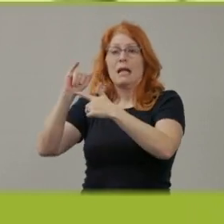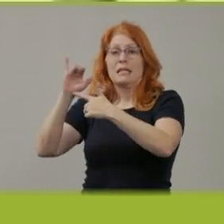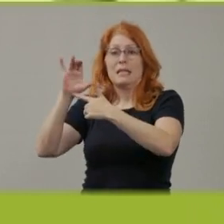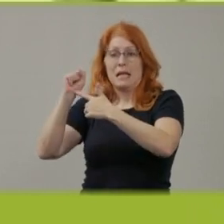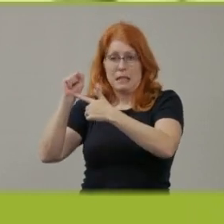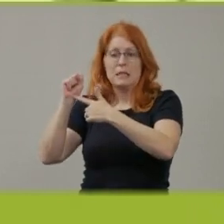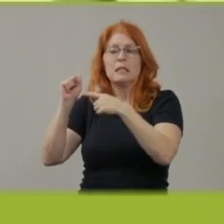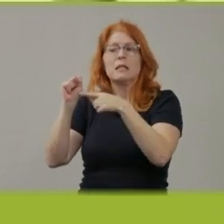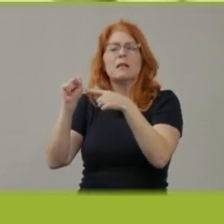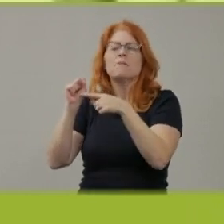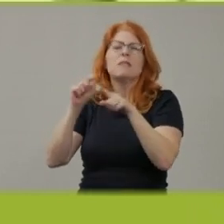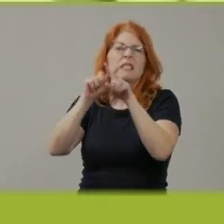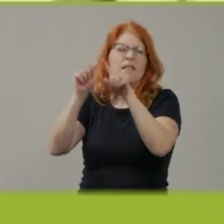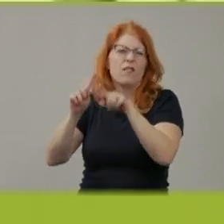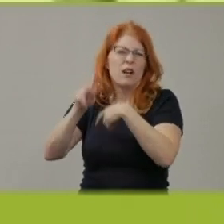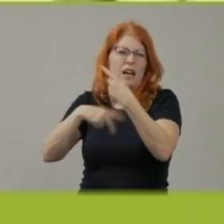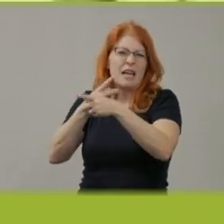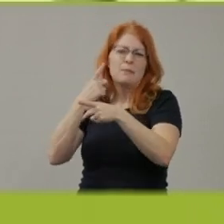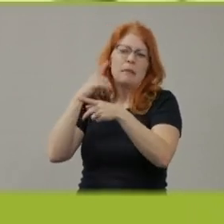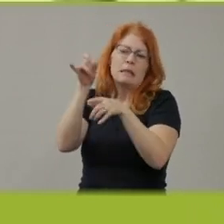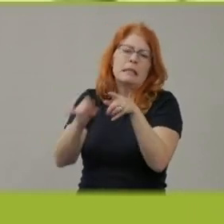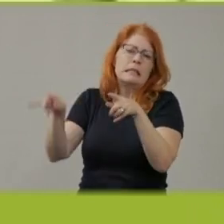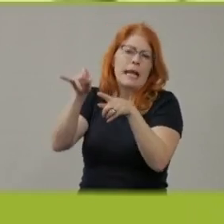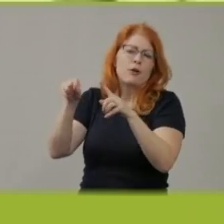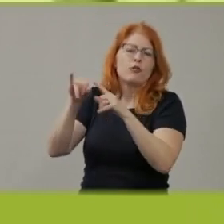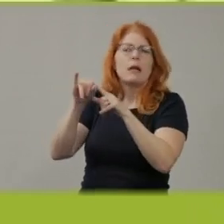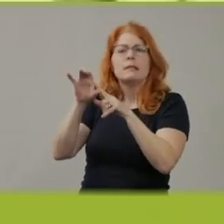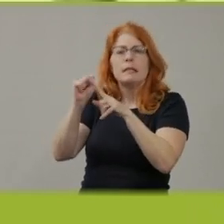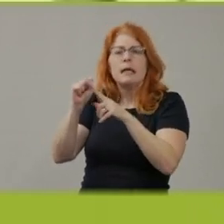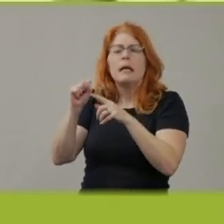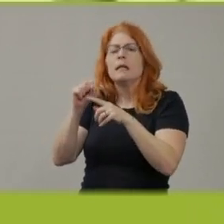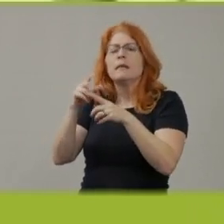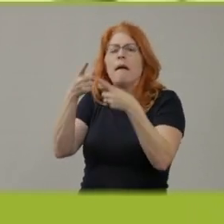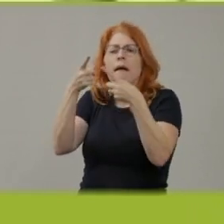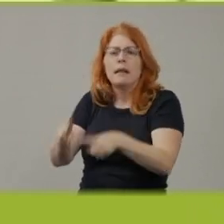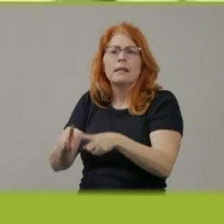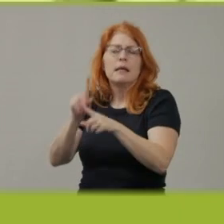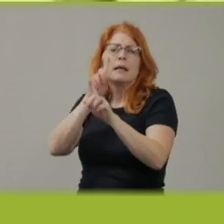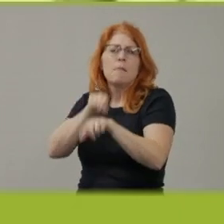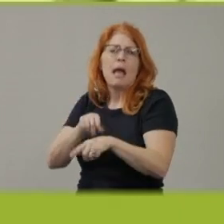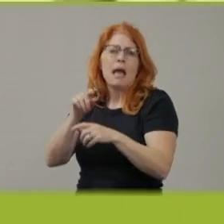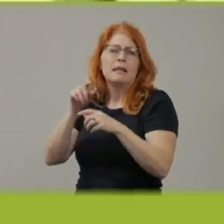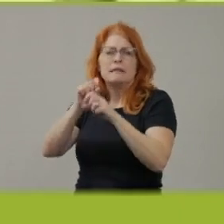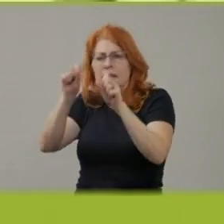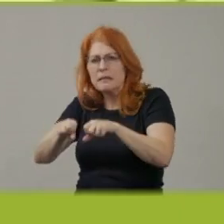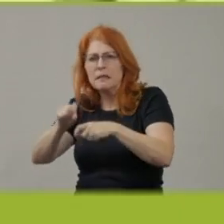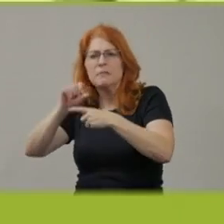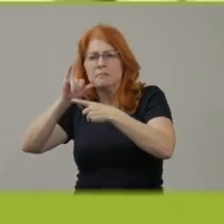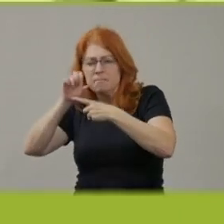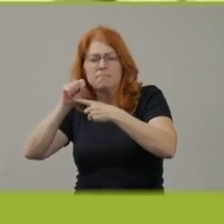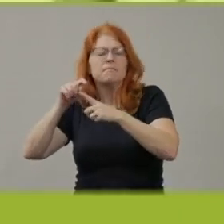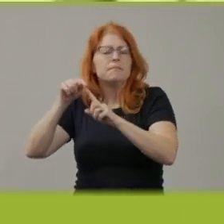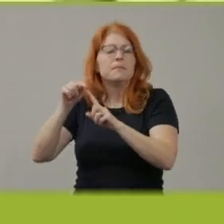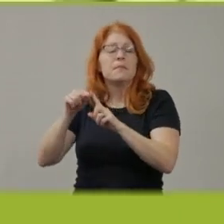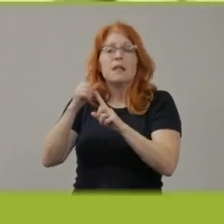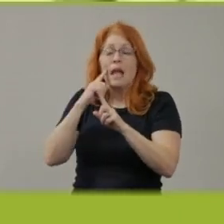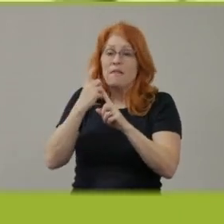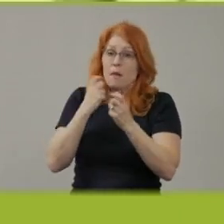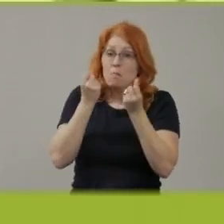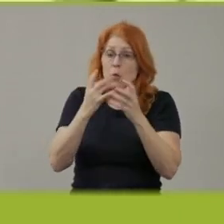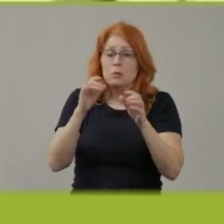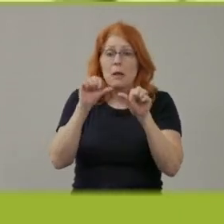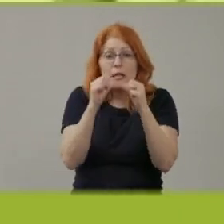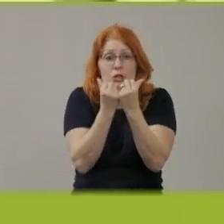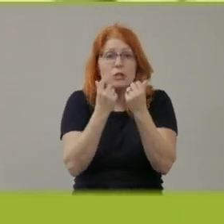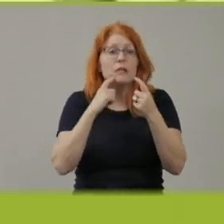couple different versions, but this is your very standard incident command system with your incident commander. If you were to have multiple agencies, you